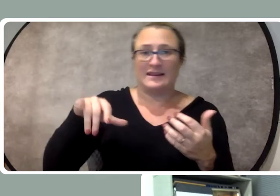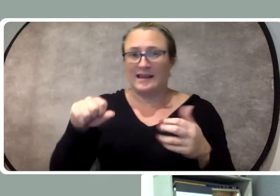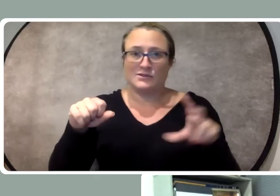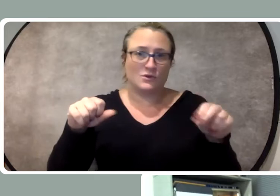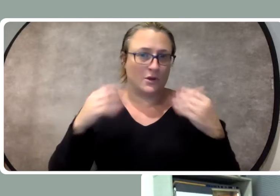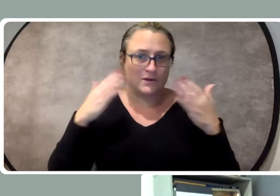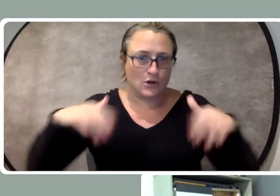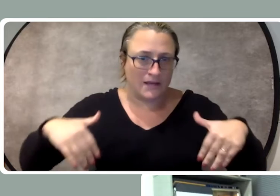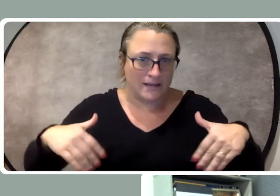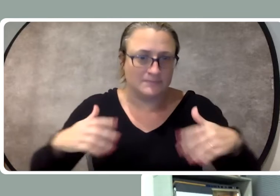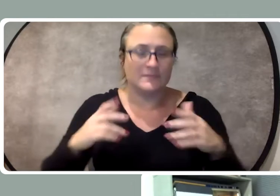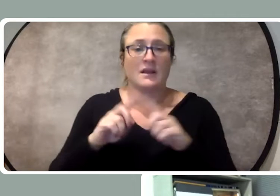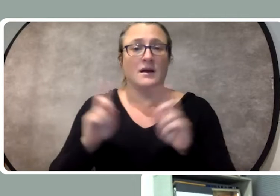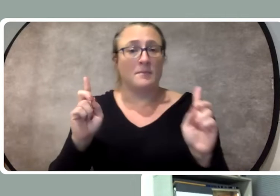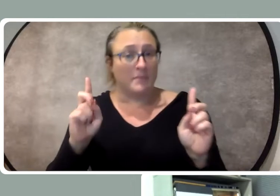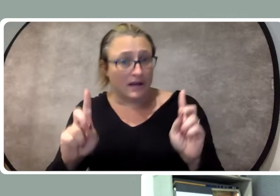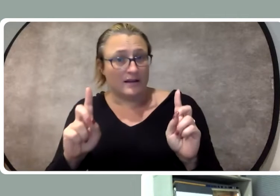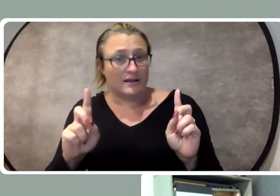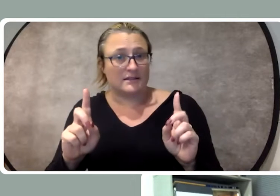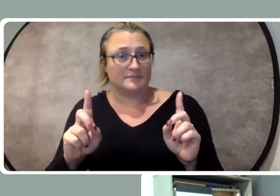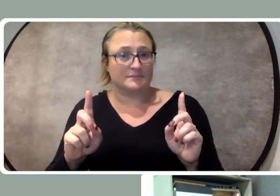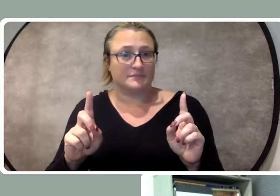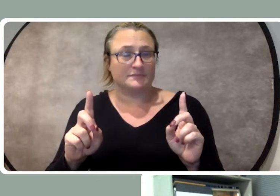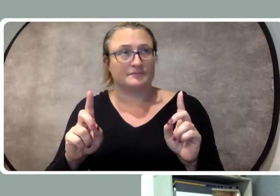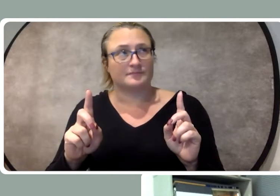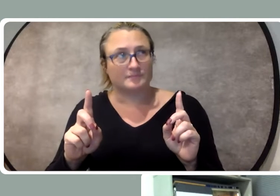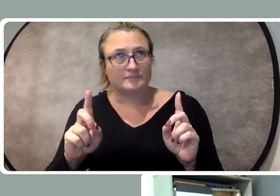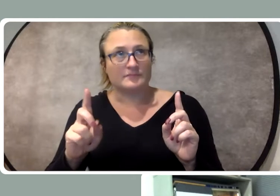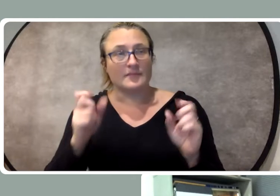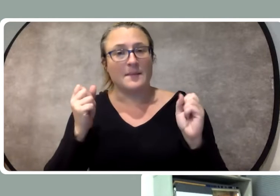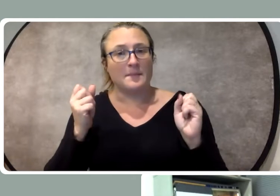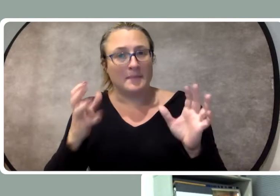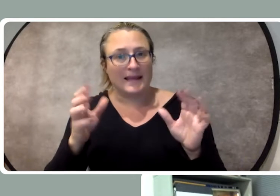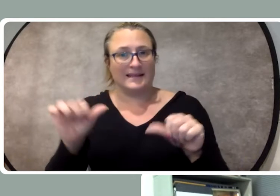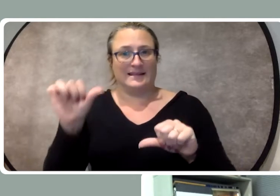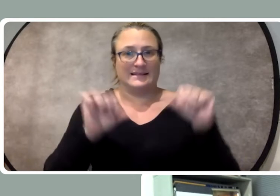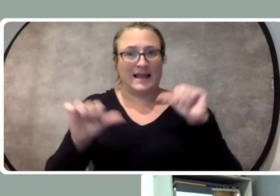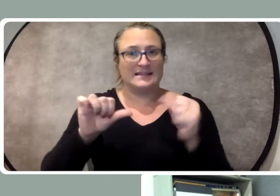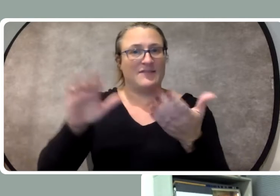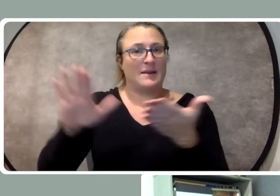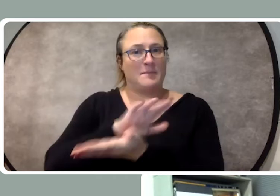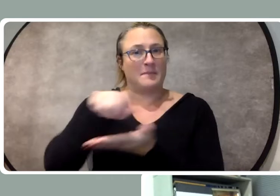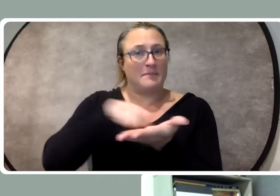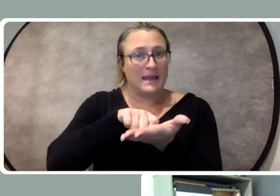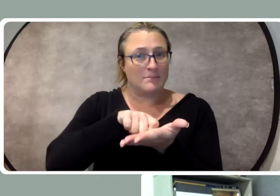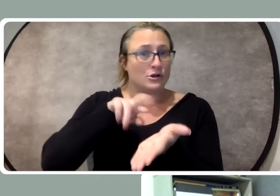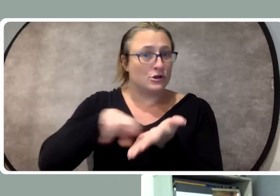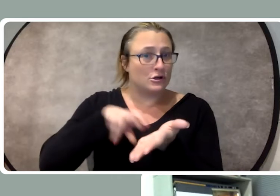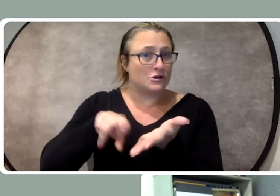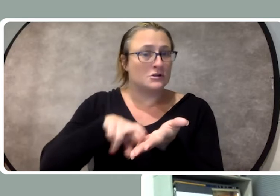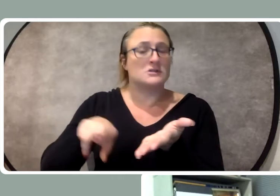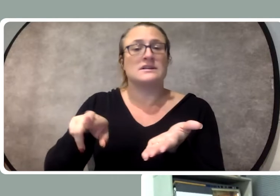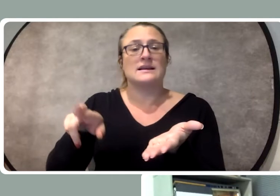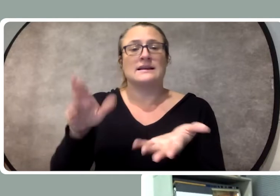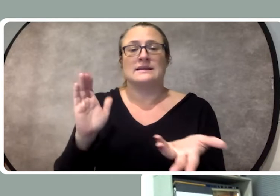strategy. However, many scientific papers and studies seem to point